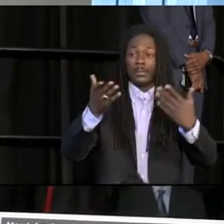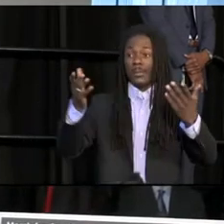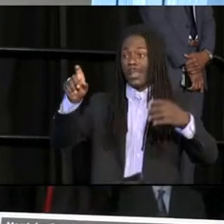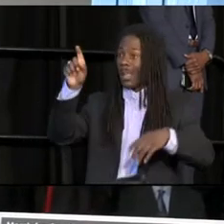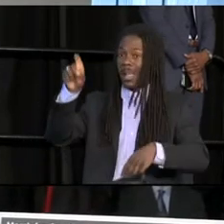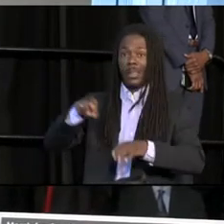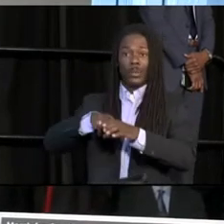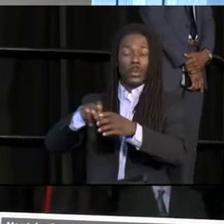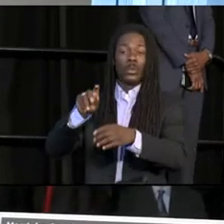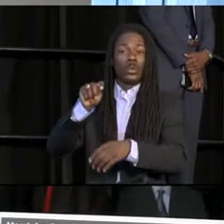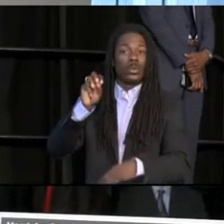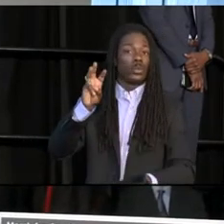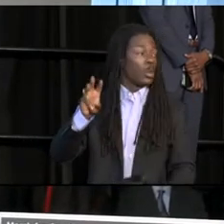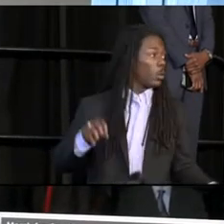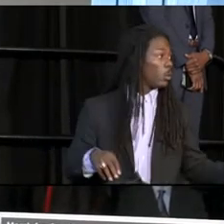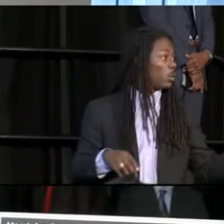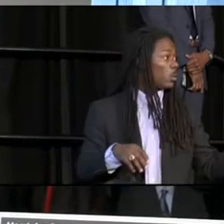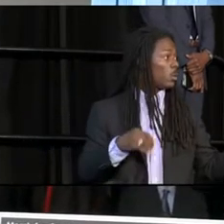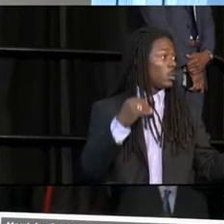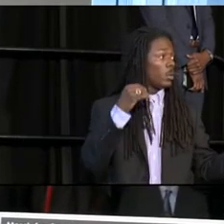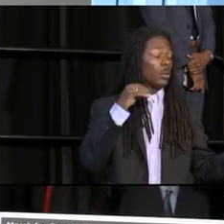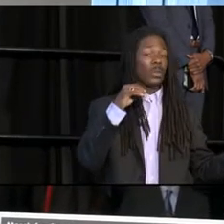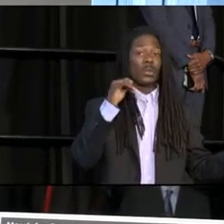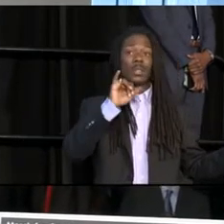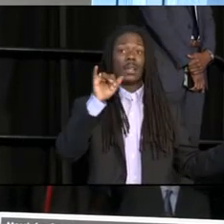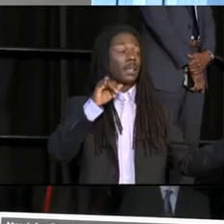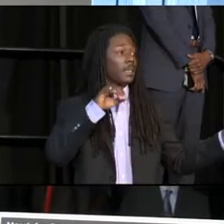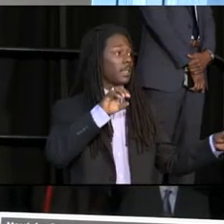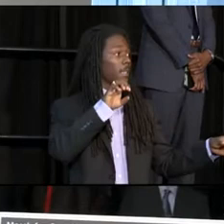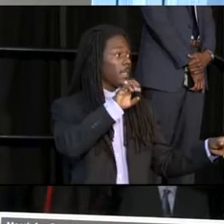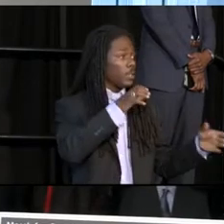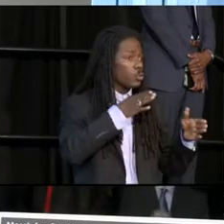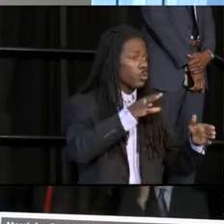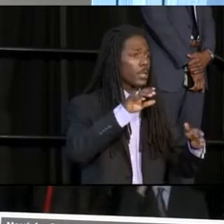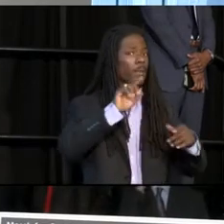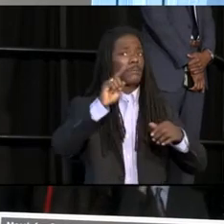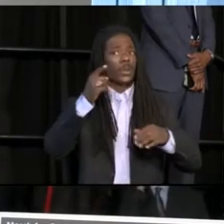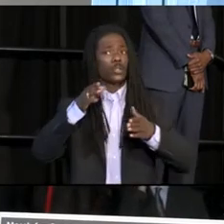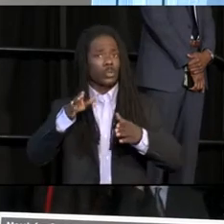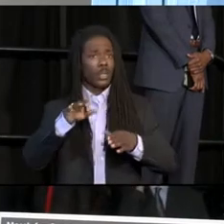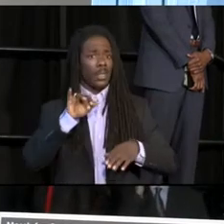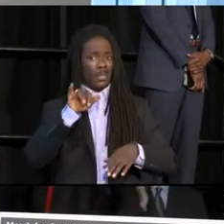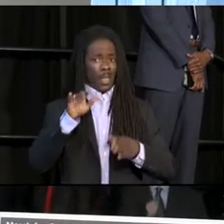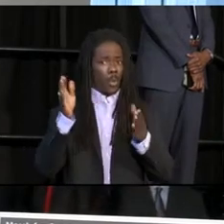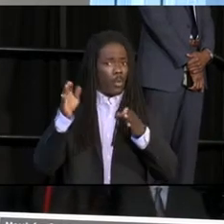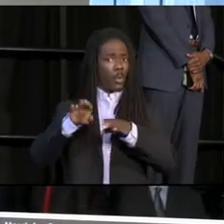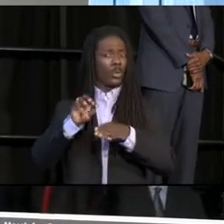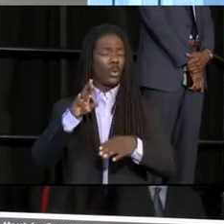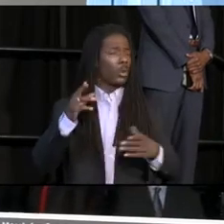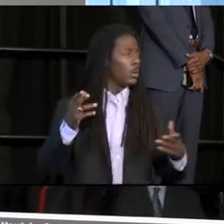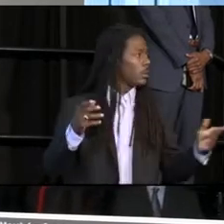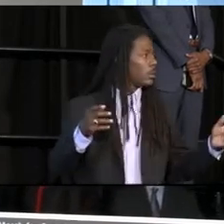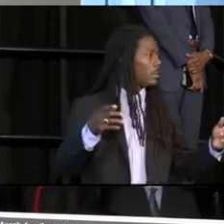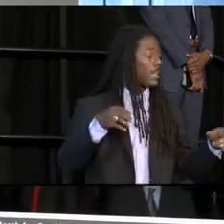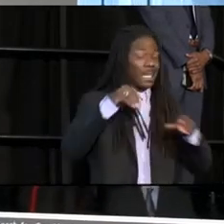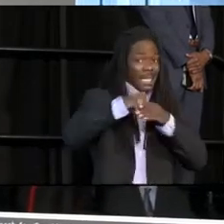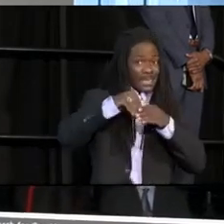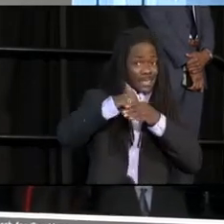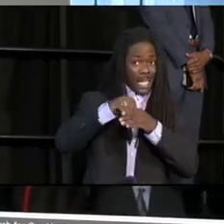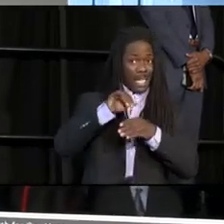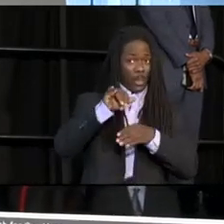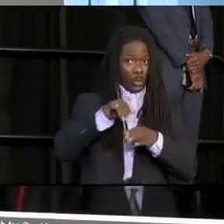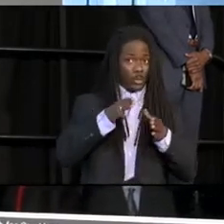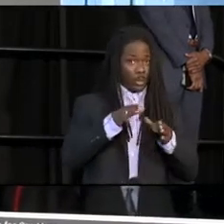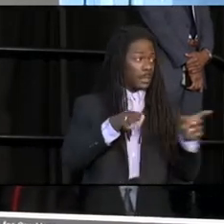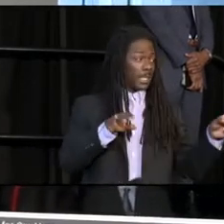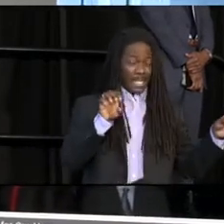towing. Streets along, say, like East Street or First, are they closed or just interior? Inside of those streets will be closed. So if you